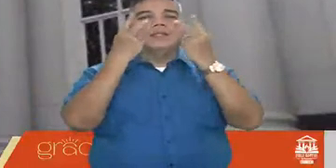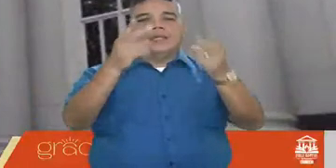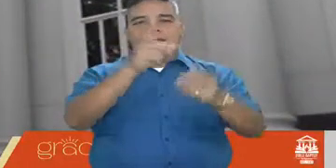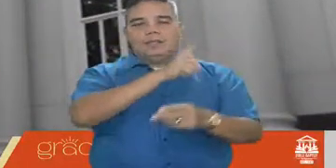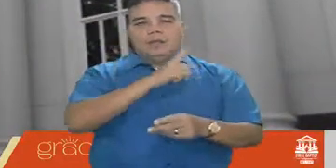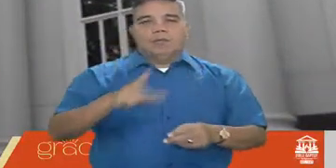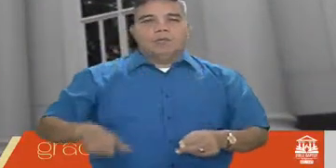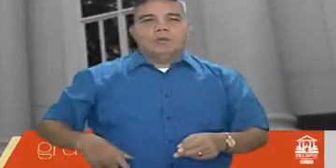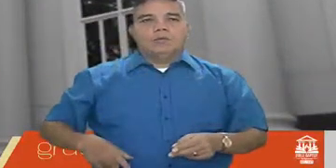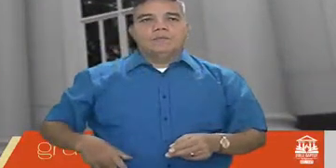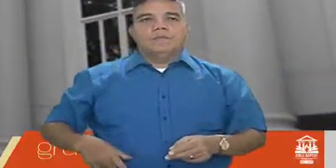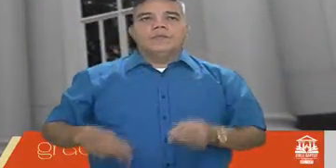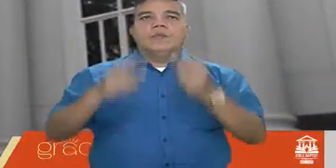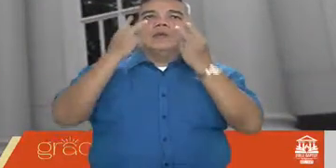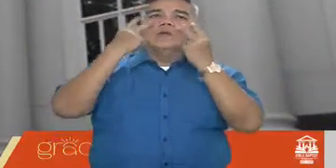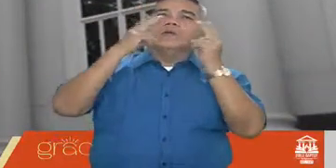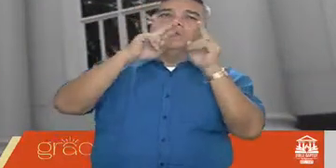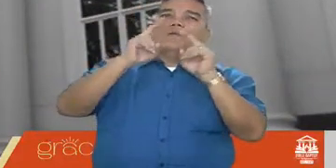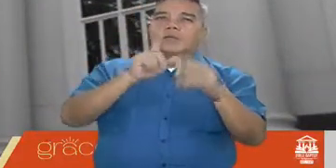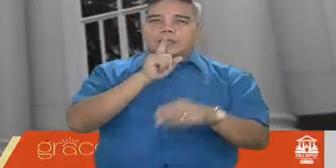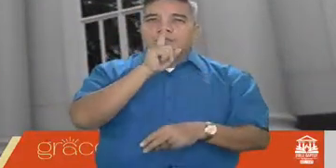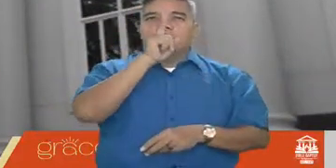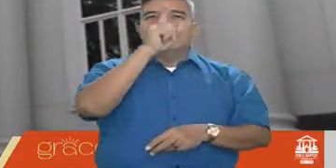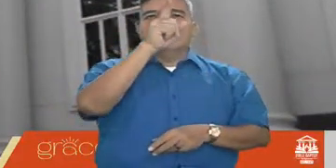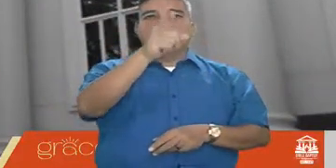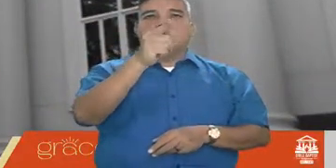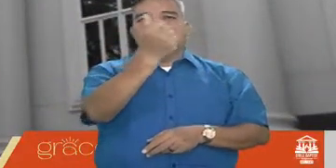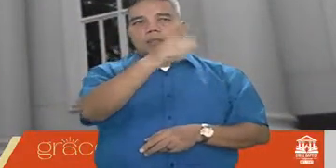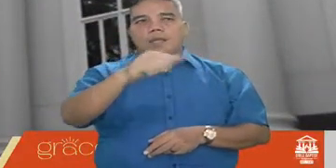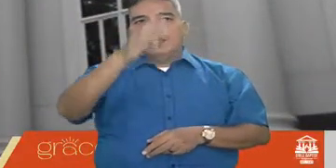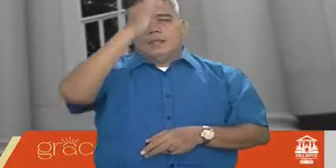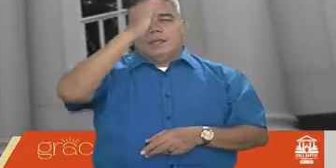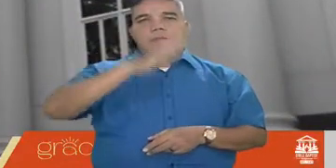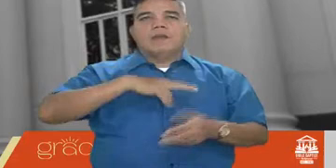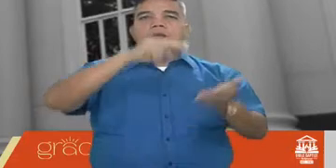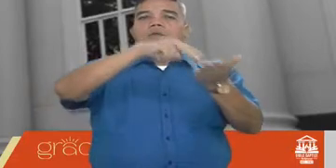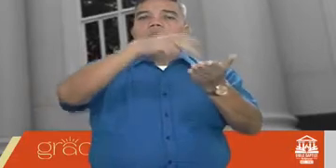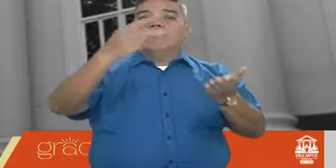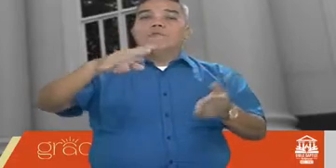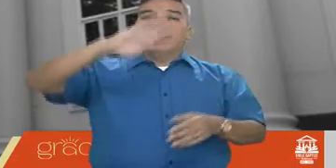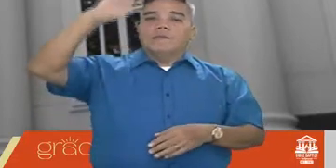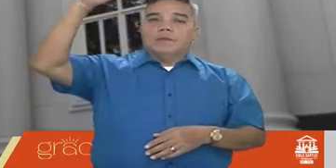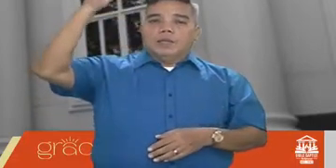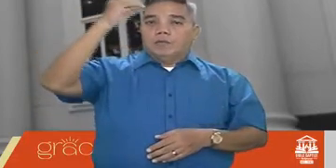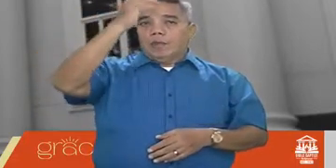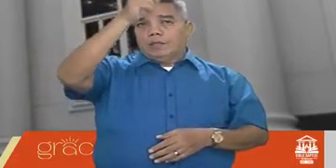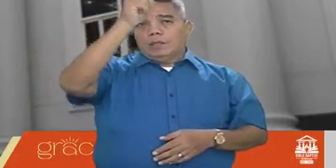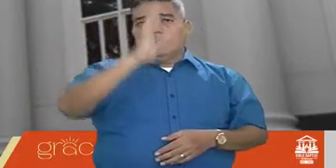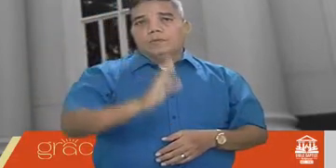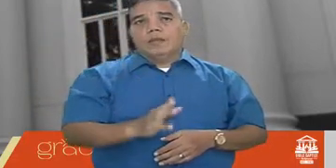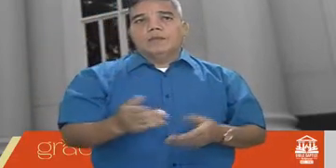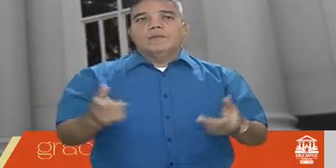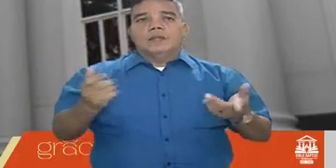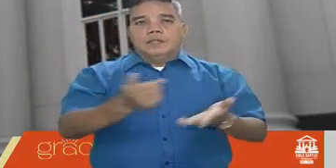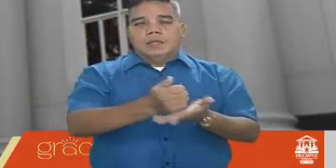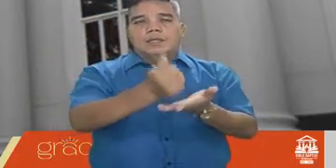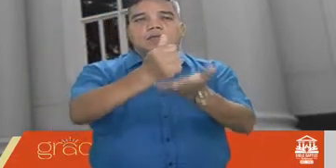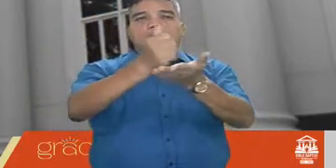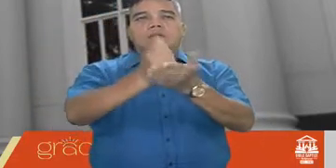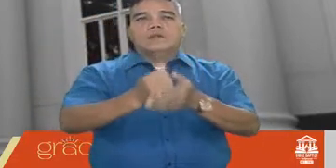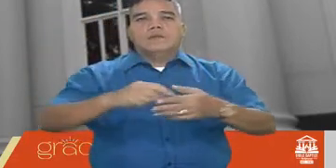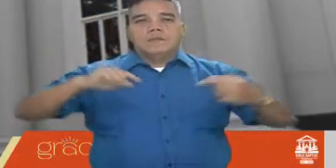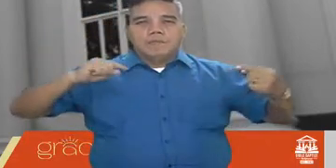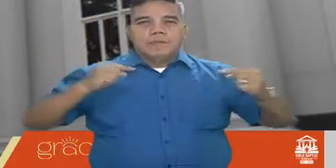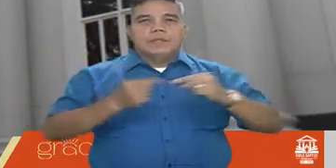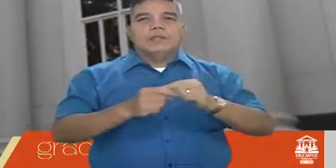shall see the Lord. Looking diligently, lest any man fail of the grace of God, lest any root